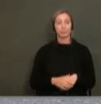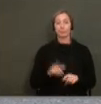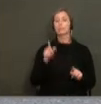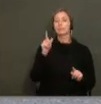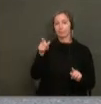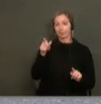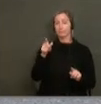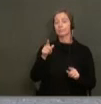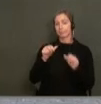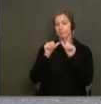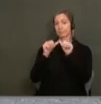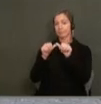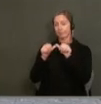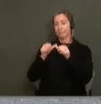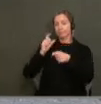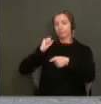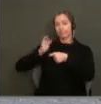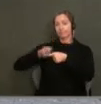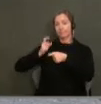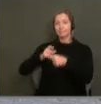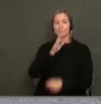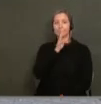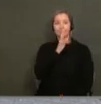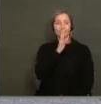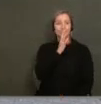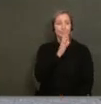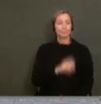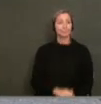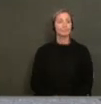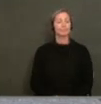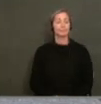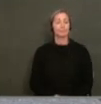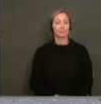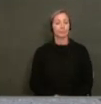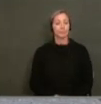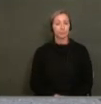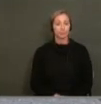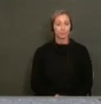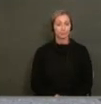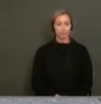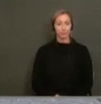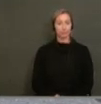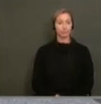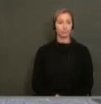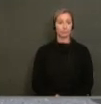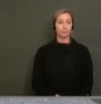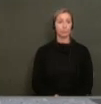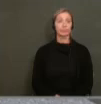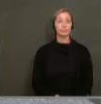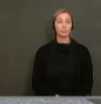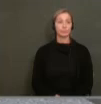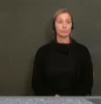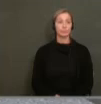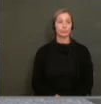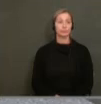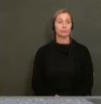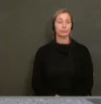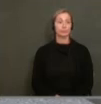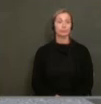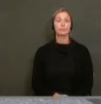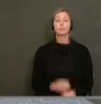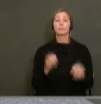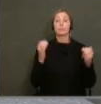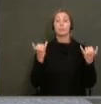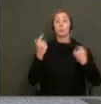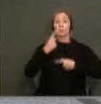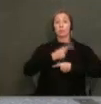Allá atrás, si necesitan ayuda, ellos tienen audífonos para que lo puedan escuchar. So what we are going to do